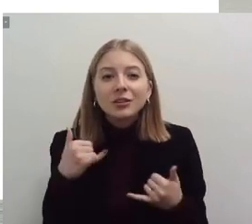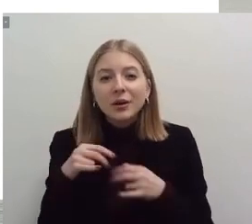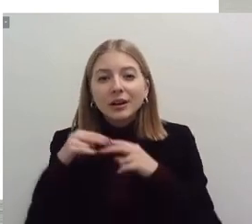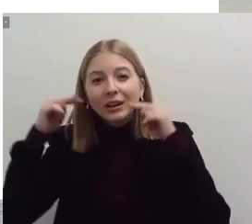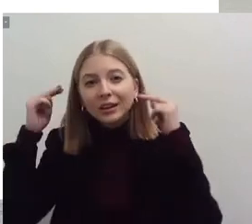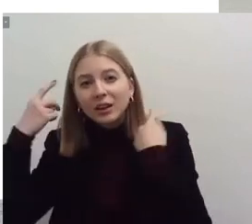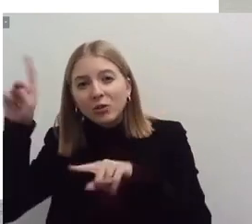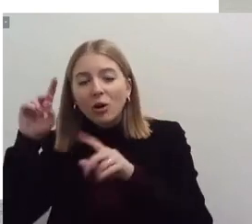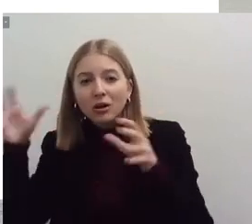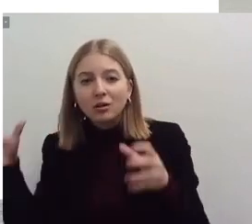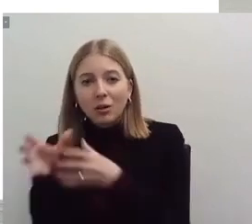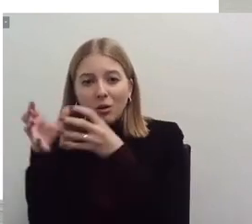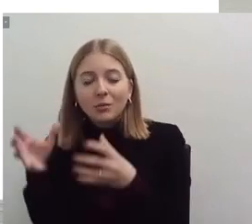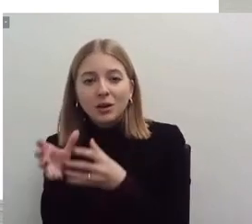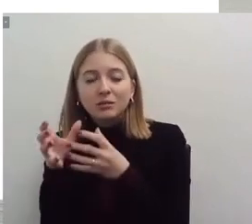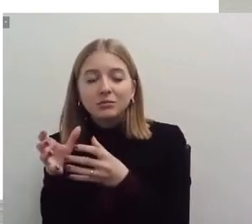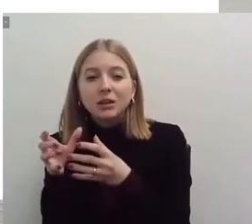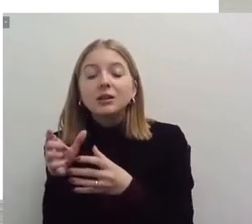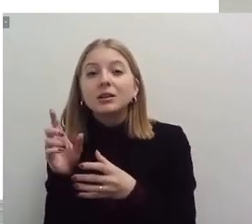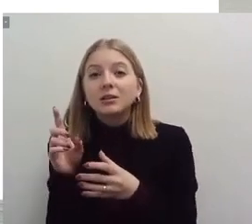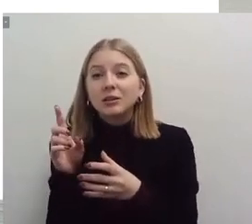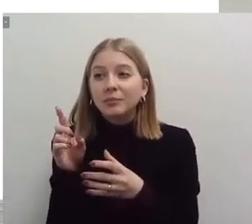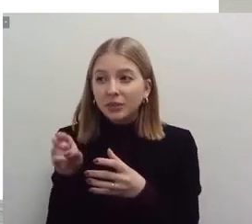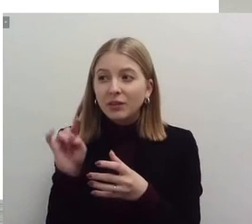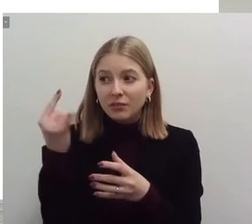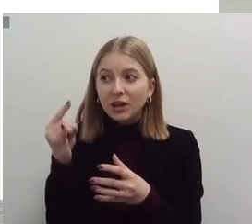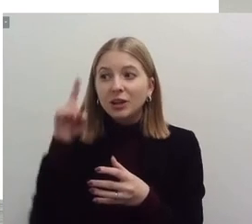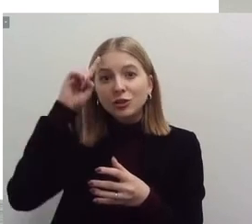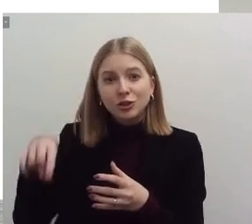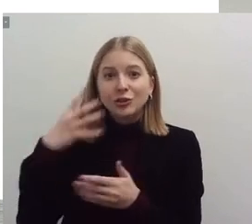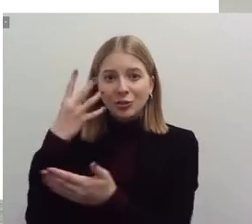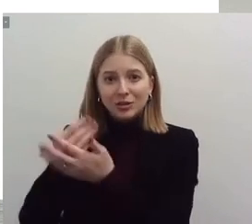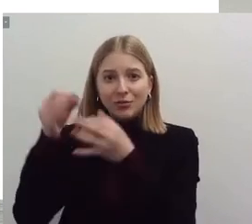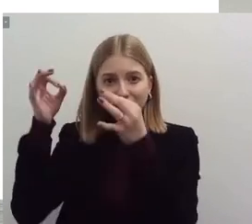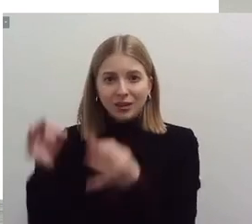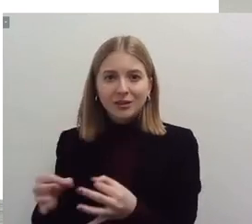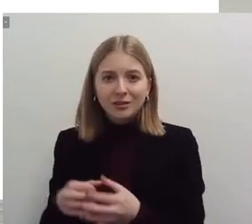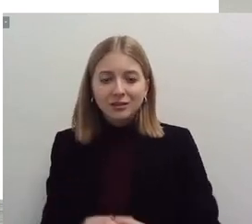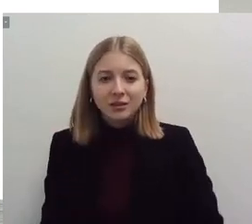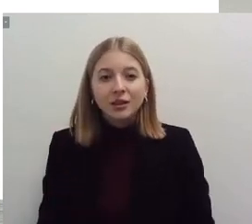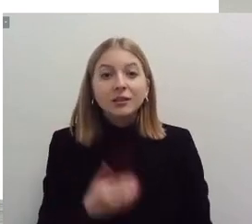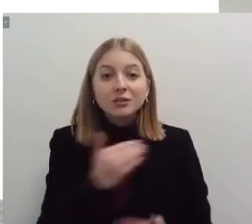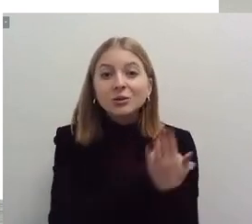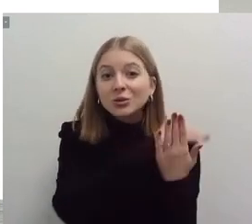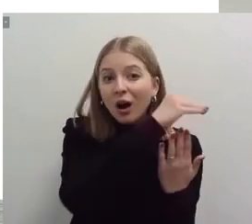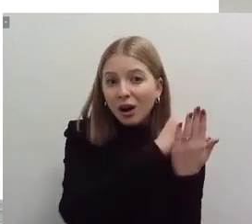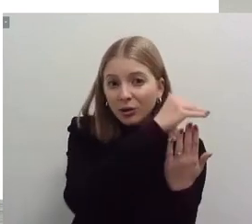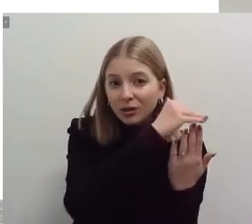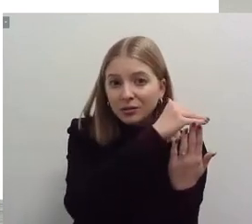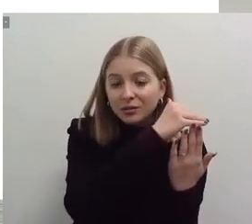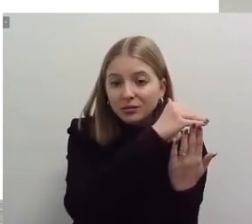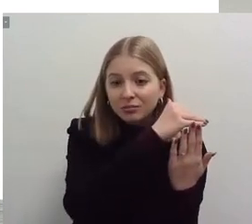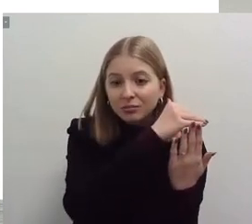the responsibility of the adults in alternative care to make sure that children know their